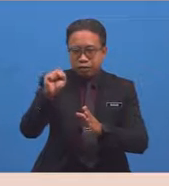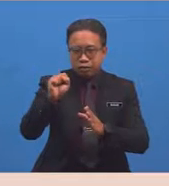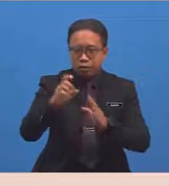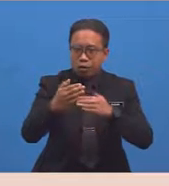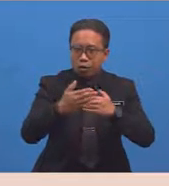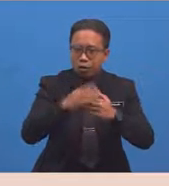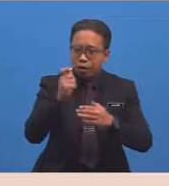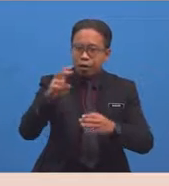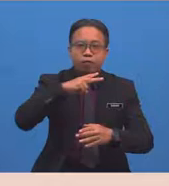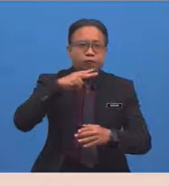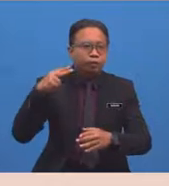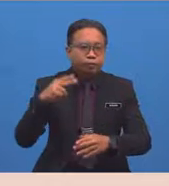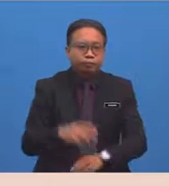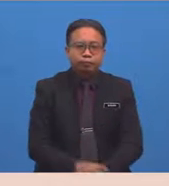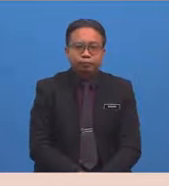on the verb.